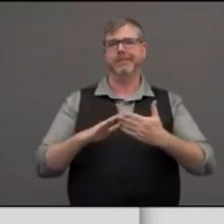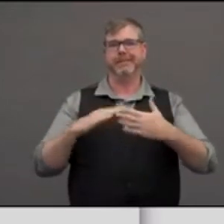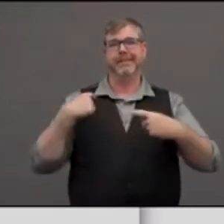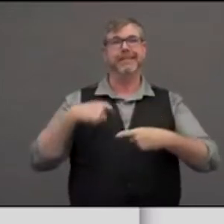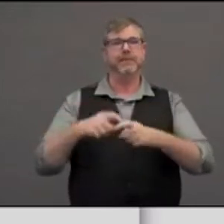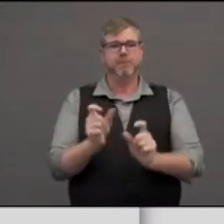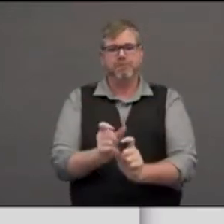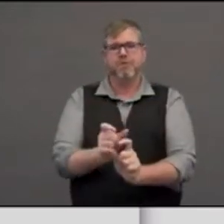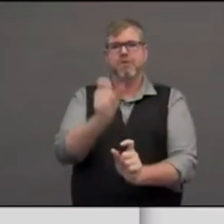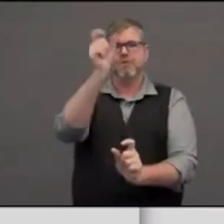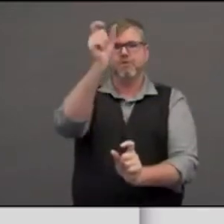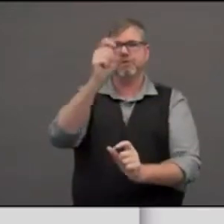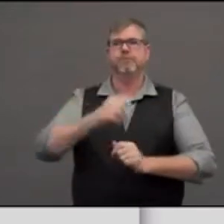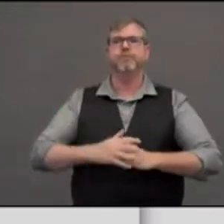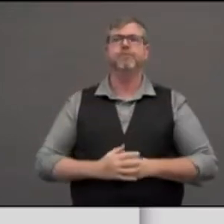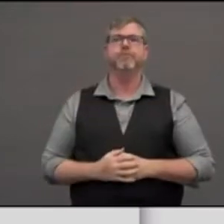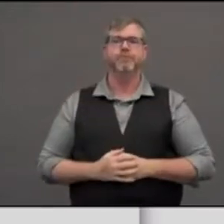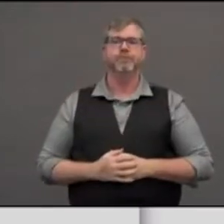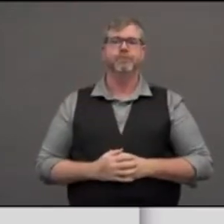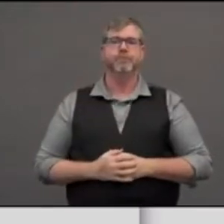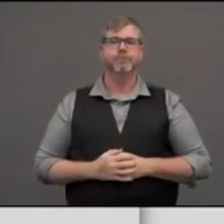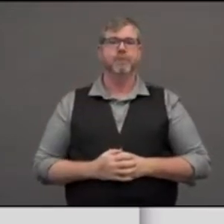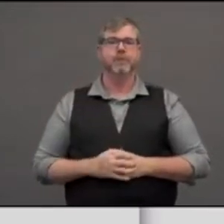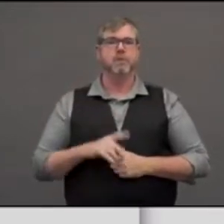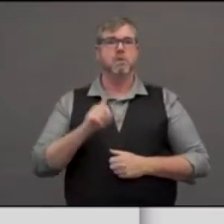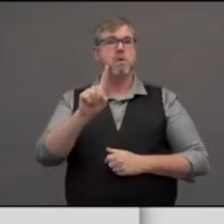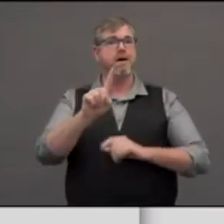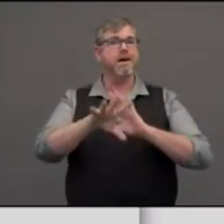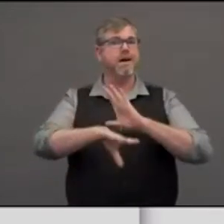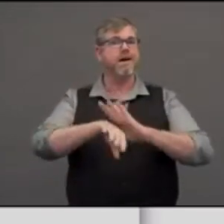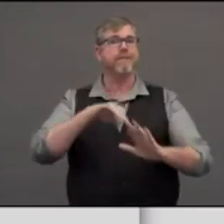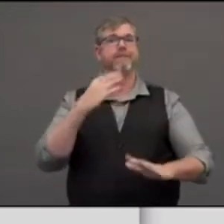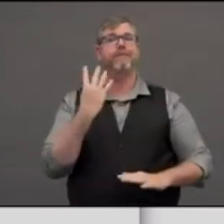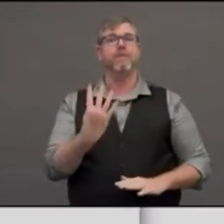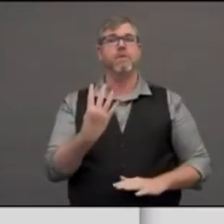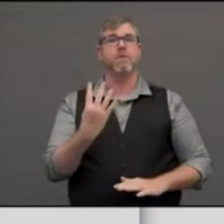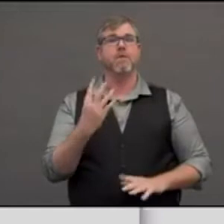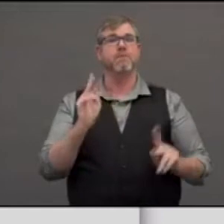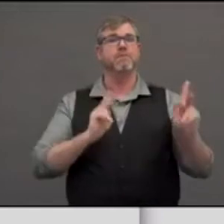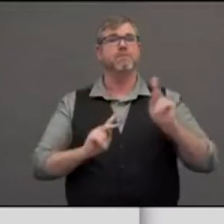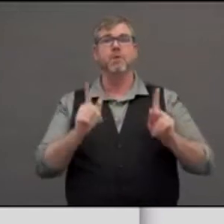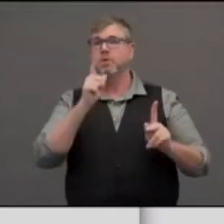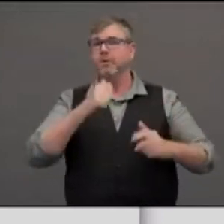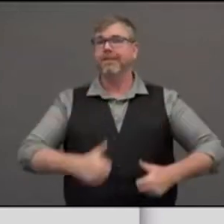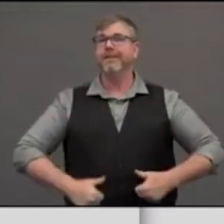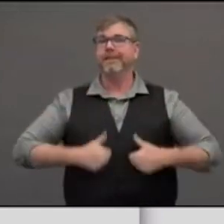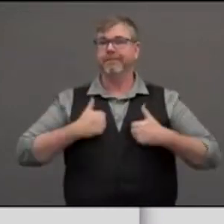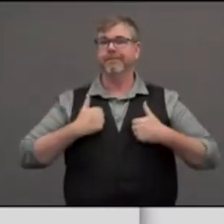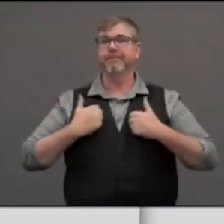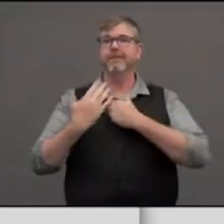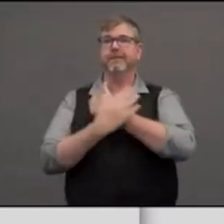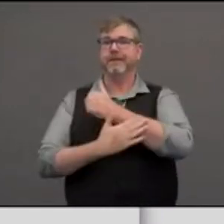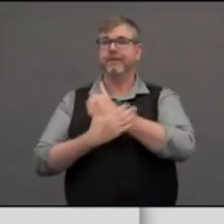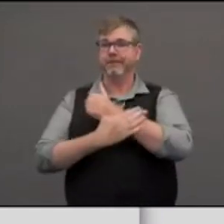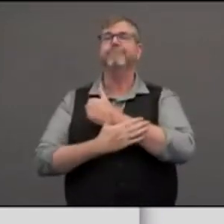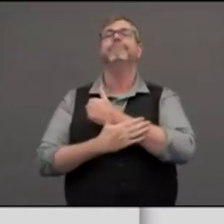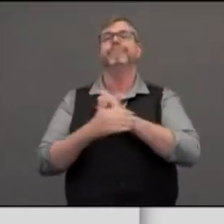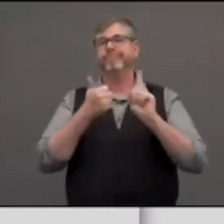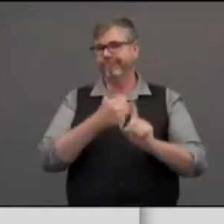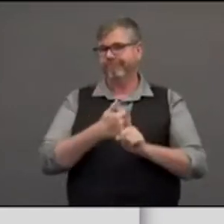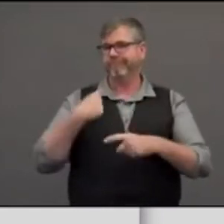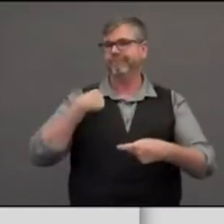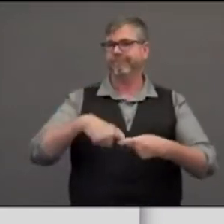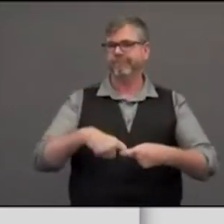live in this community are Latinos. However, of all the cases that we've identified, the 9,000 and some cases that